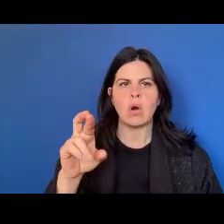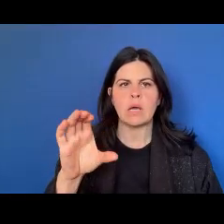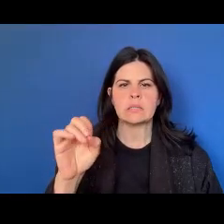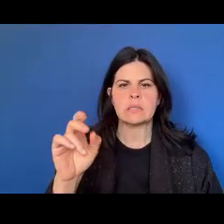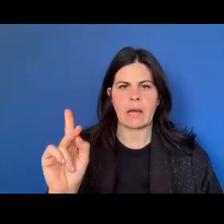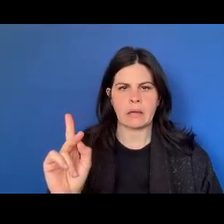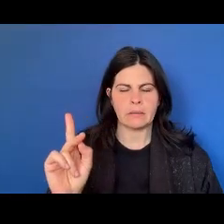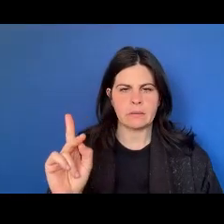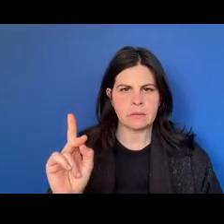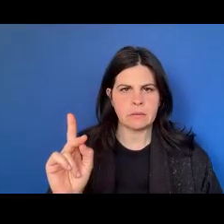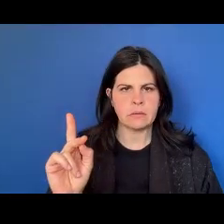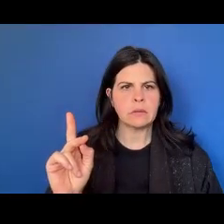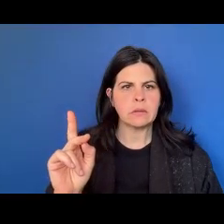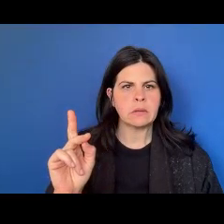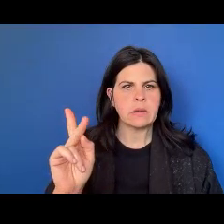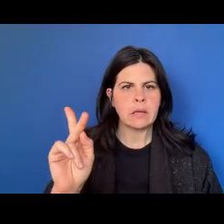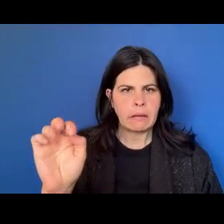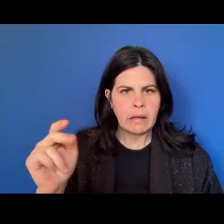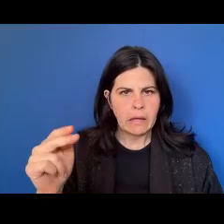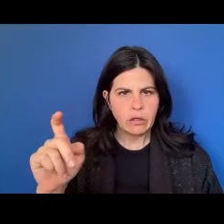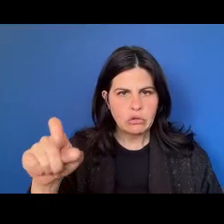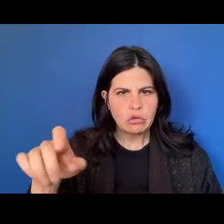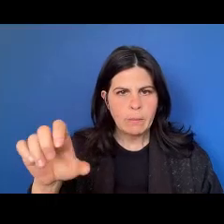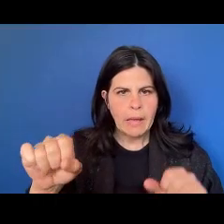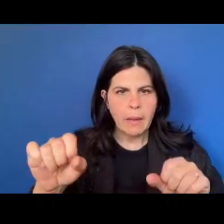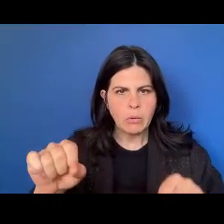Pete, you should be able to speak.